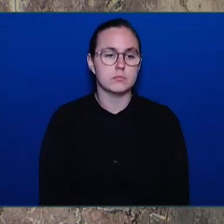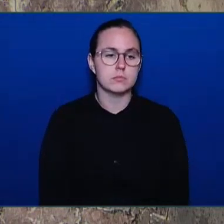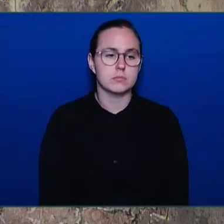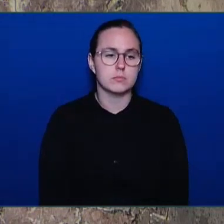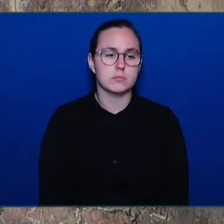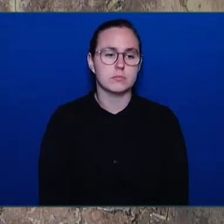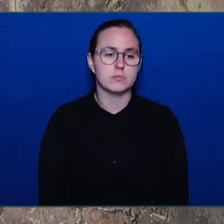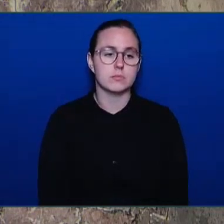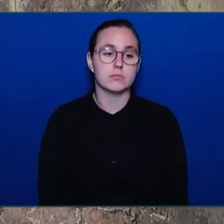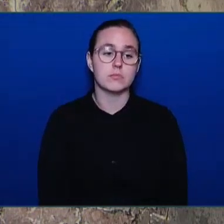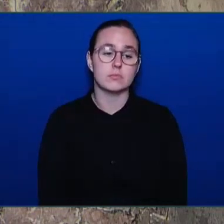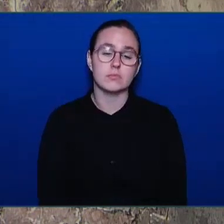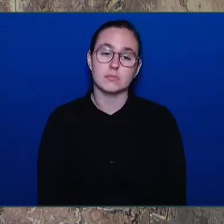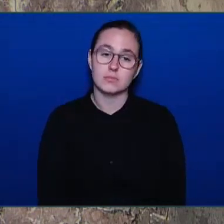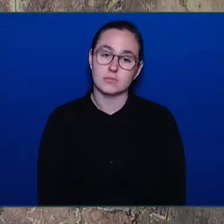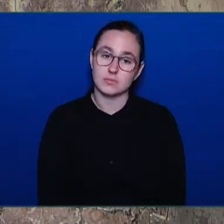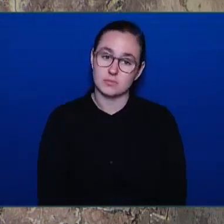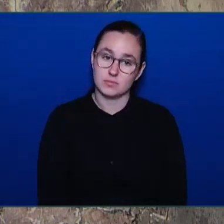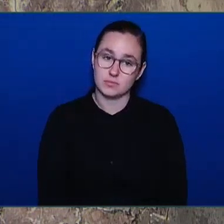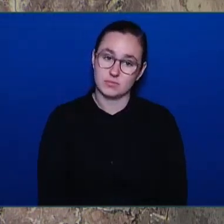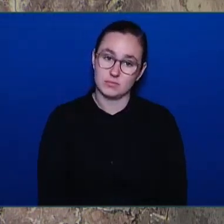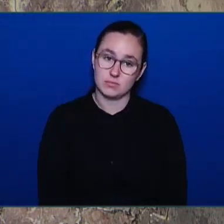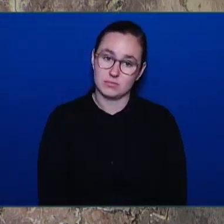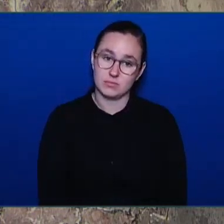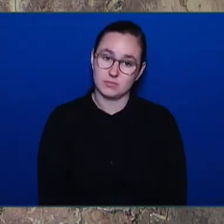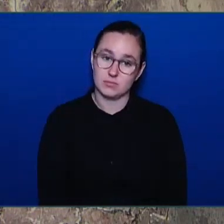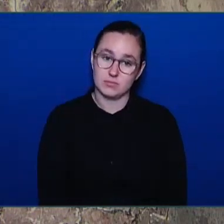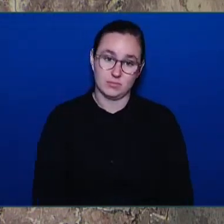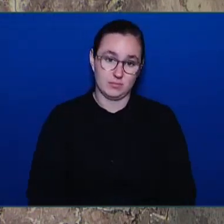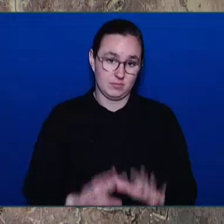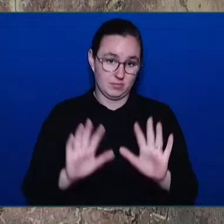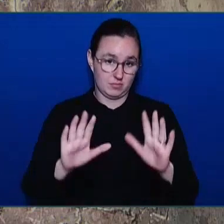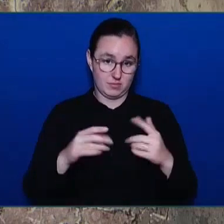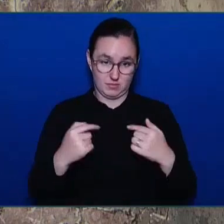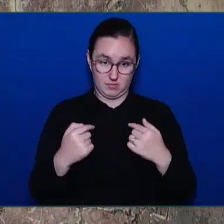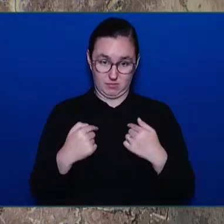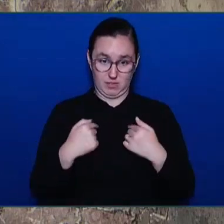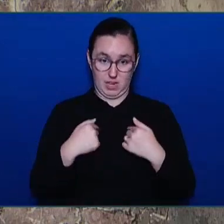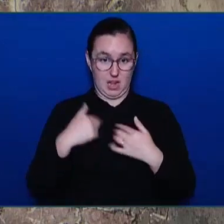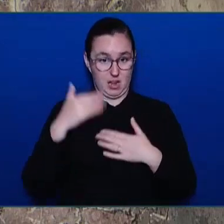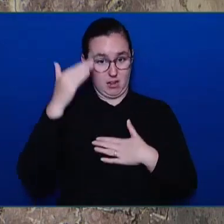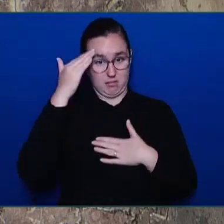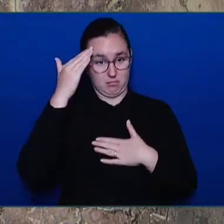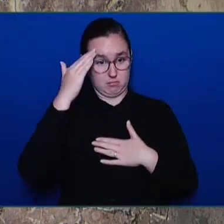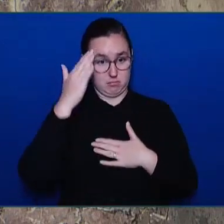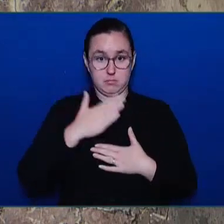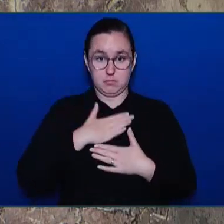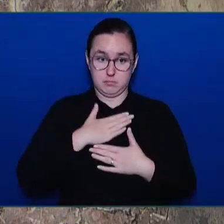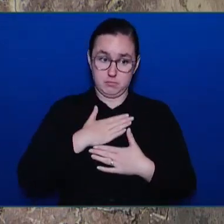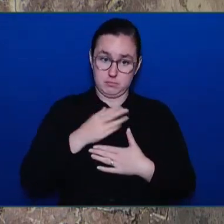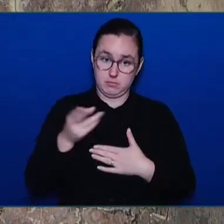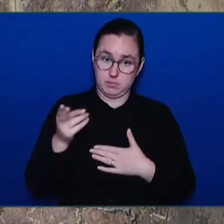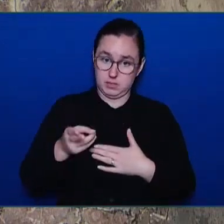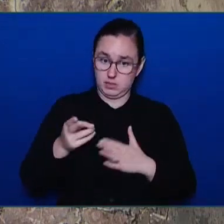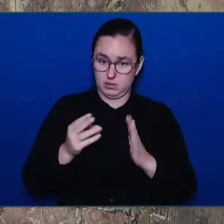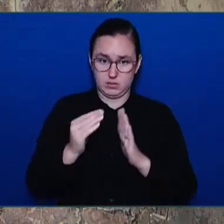I'm familiar with my record, I'm familiar with my colleagues' records, and I'm proud of all of them. My colleagues